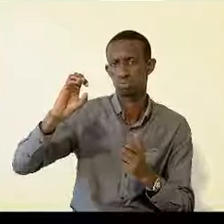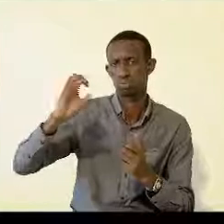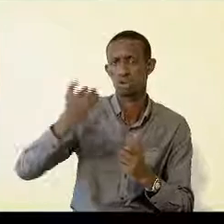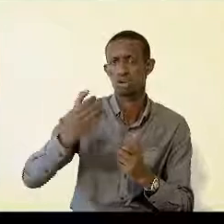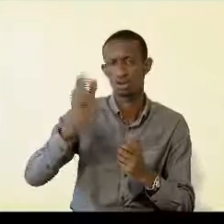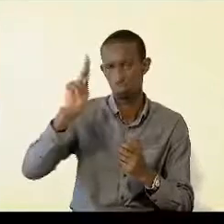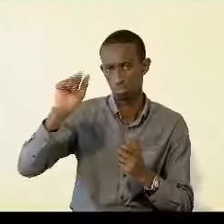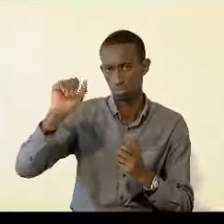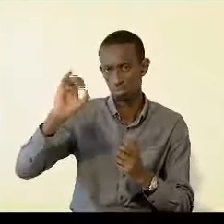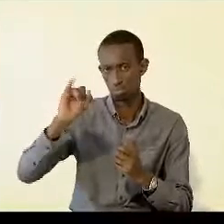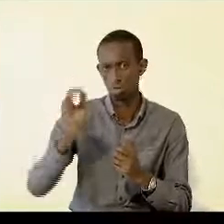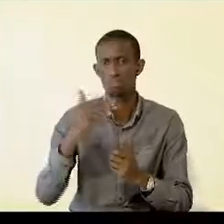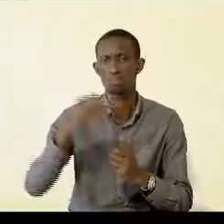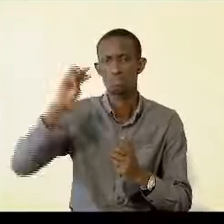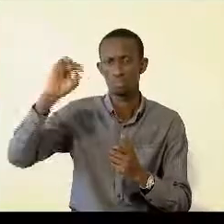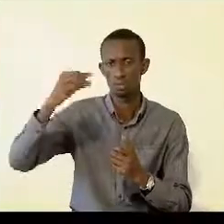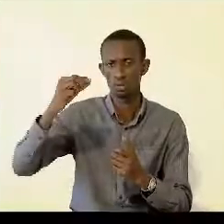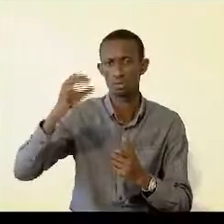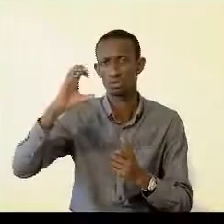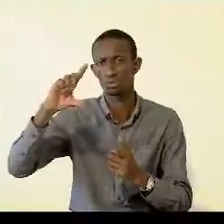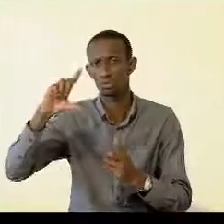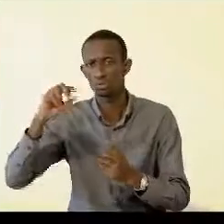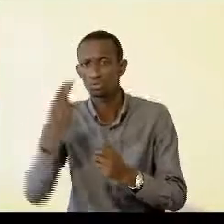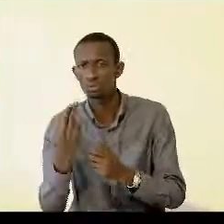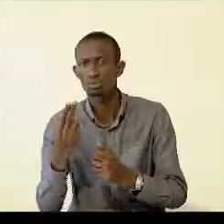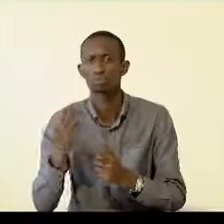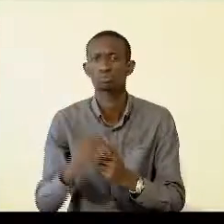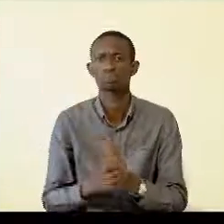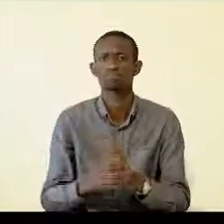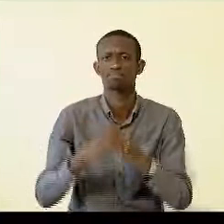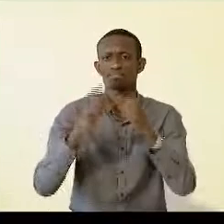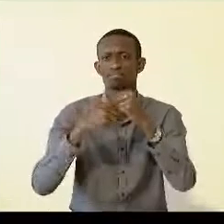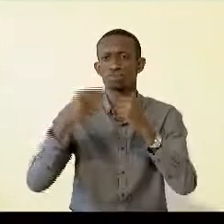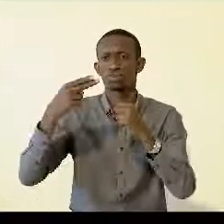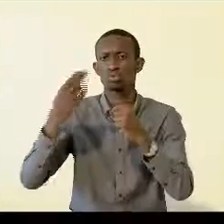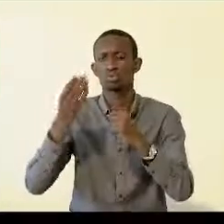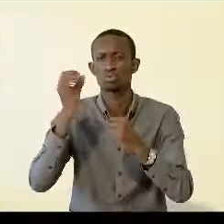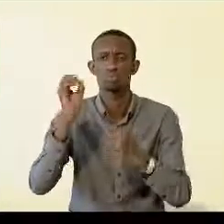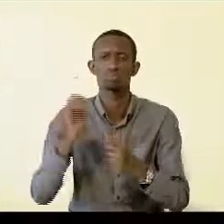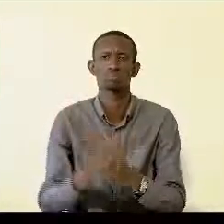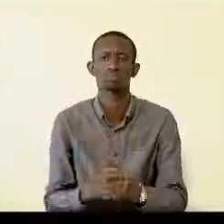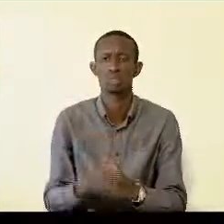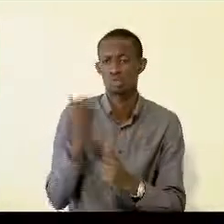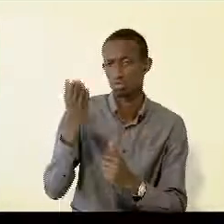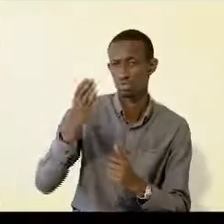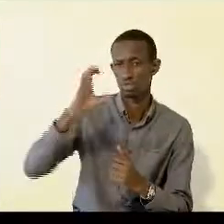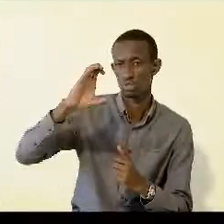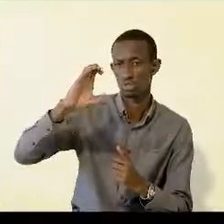potassium chloride, magnesium chloride with 6 moles of water. So these are crystals of